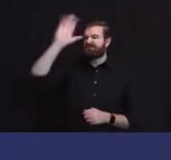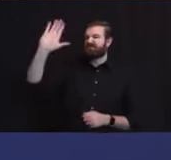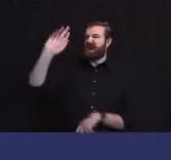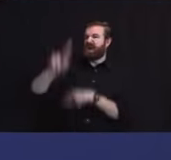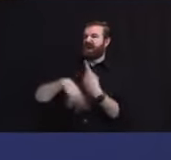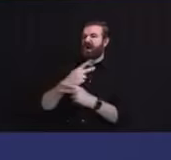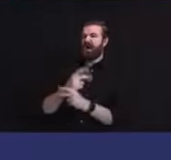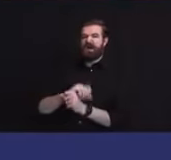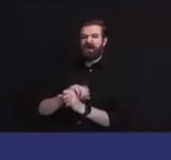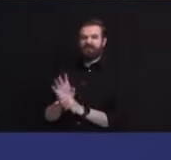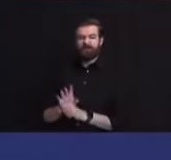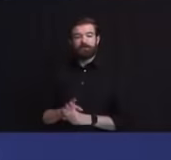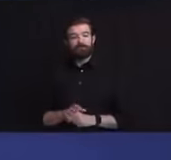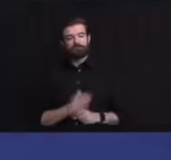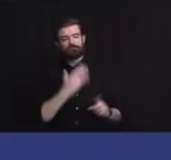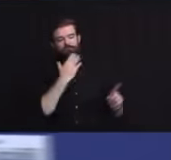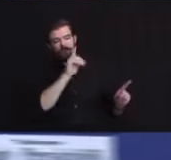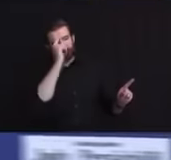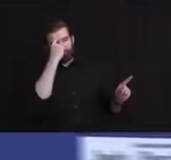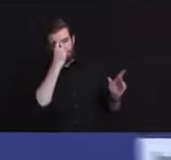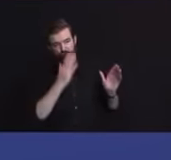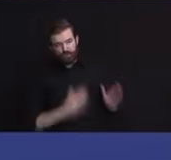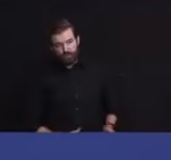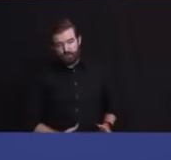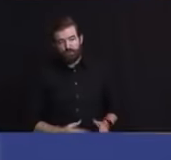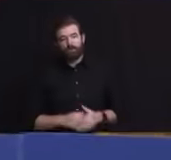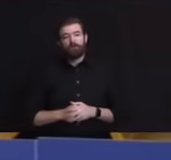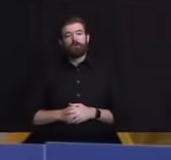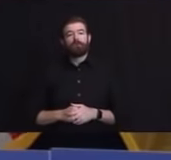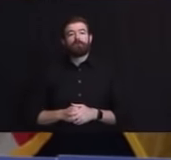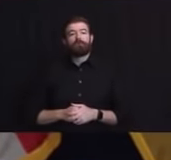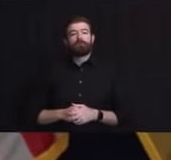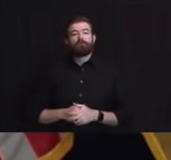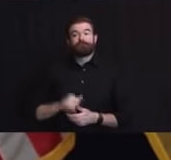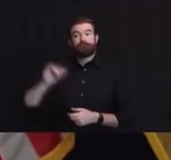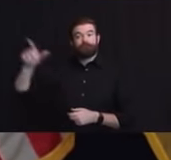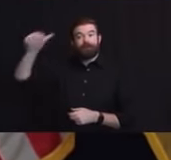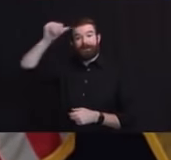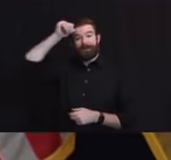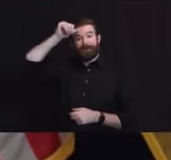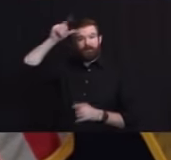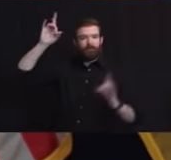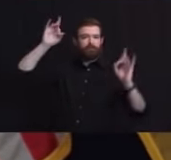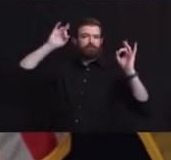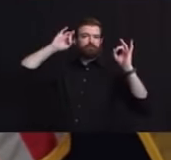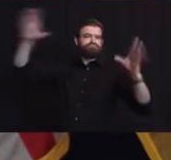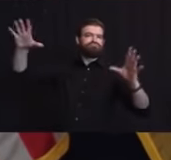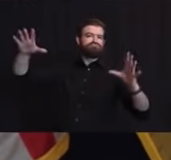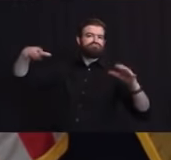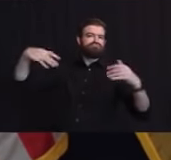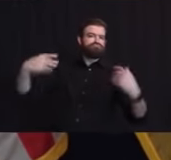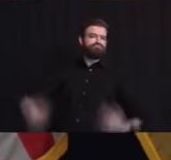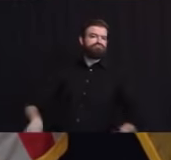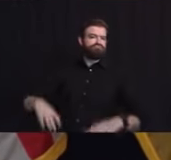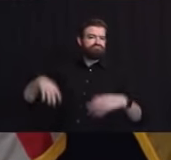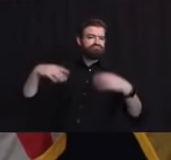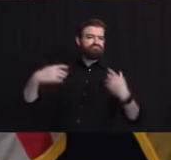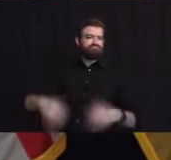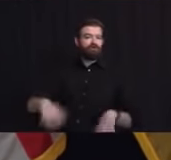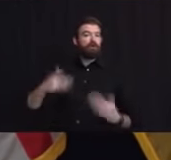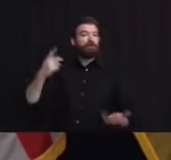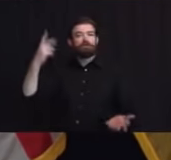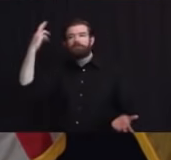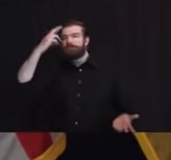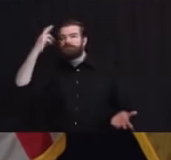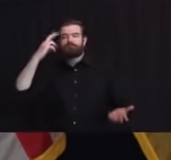see you. Sure, thank you. The catastrophe that's going on in India now is due to a number of factors,